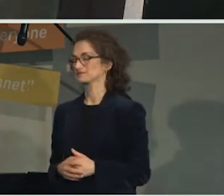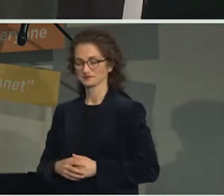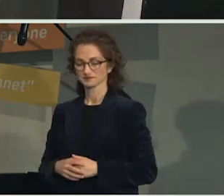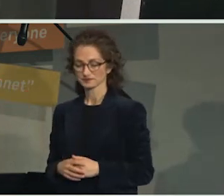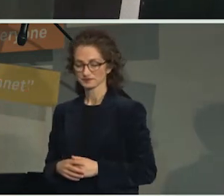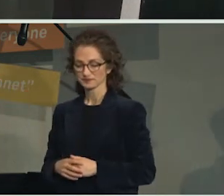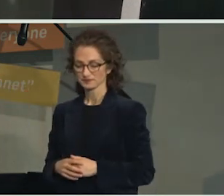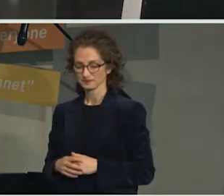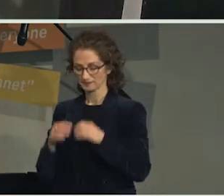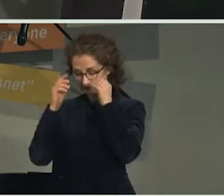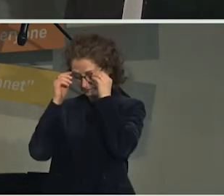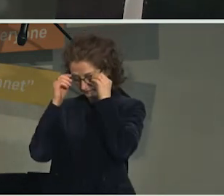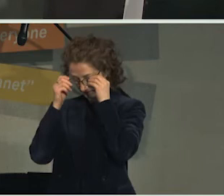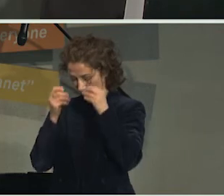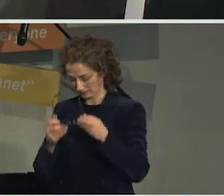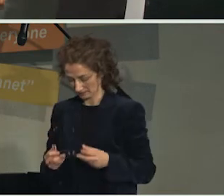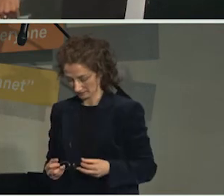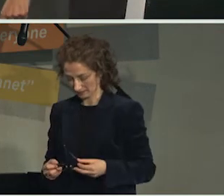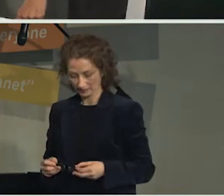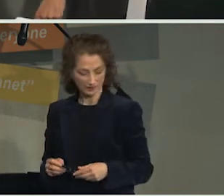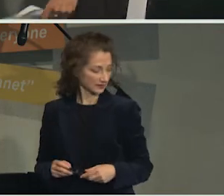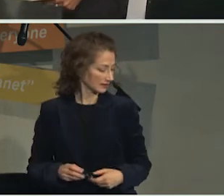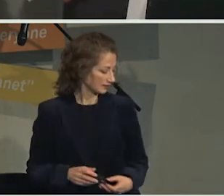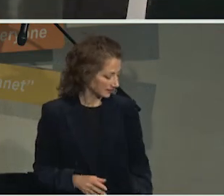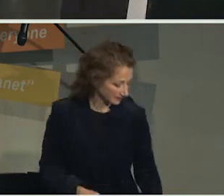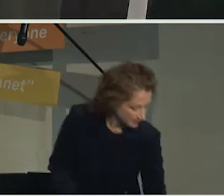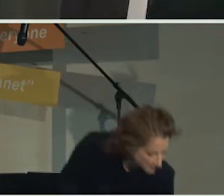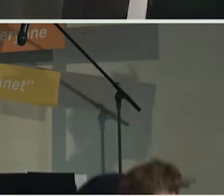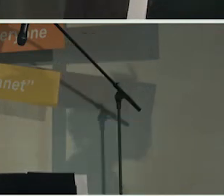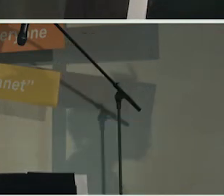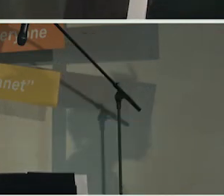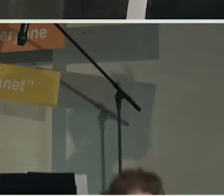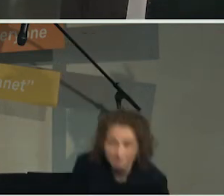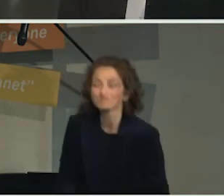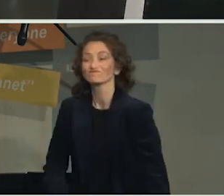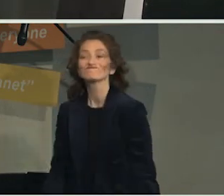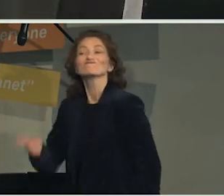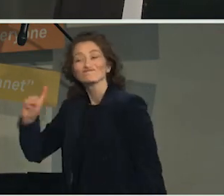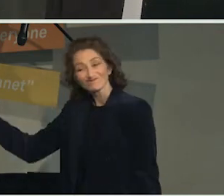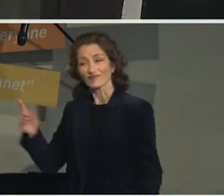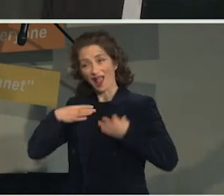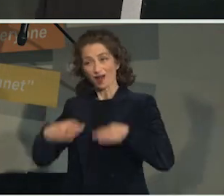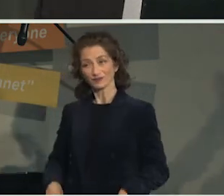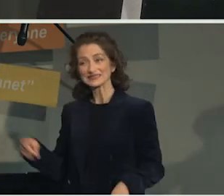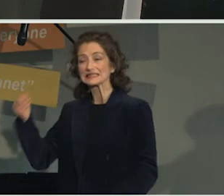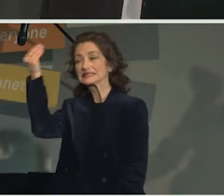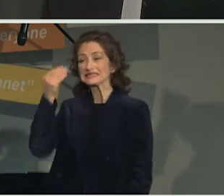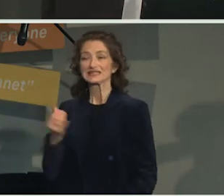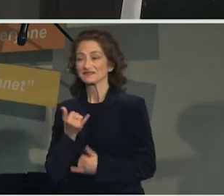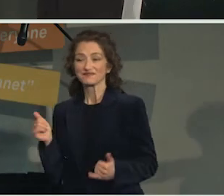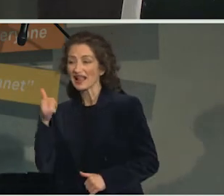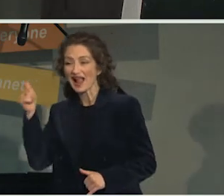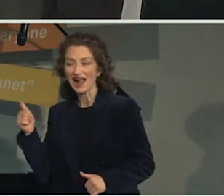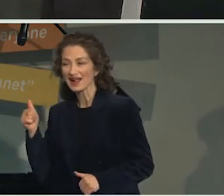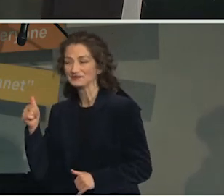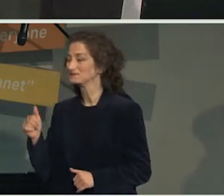So I want to mention that this amazing outfit has been designed by Chaz Aracil. Yes! Who's here? So yes. You can